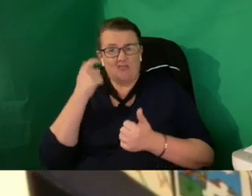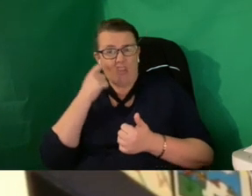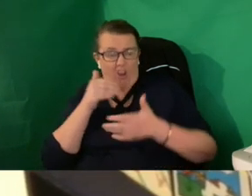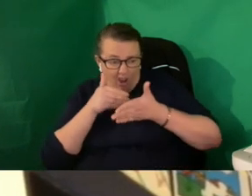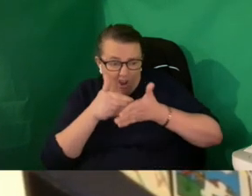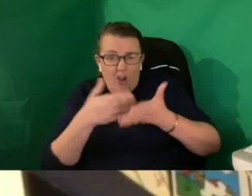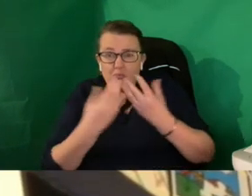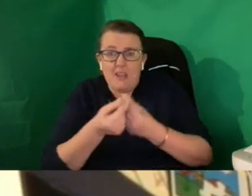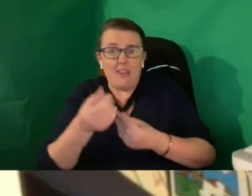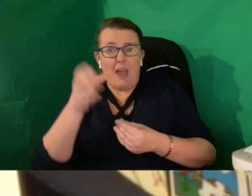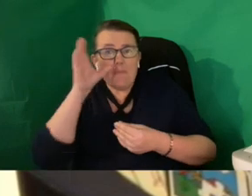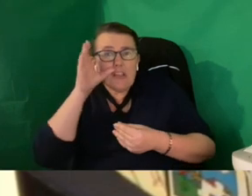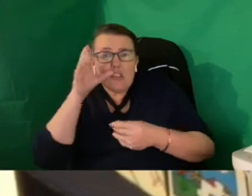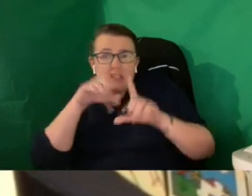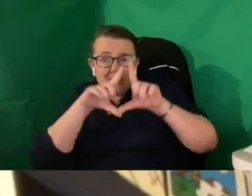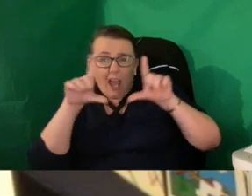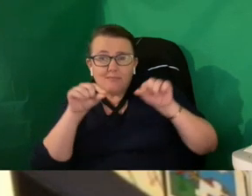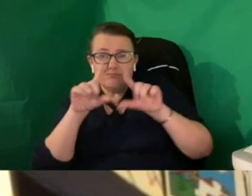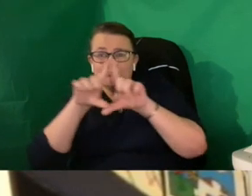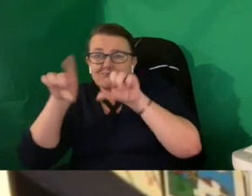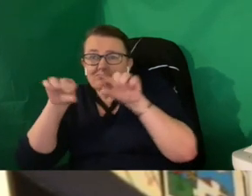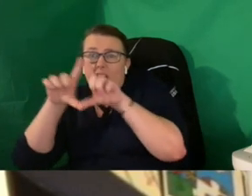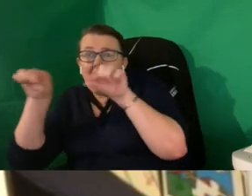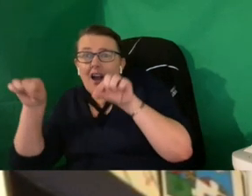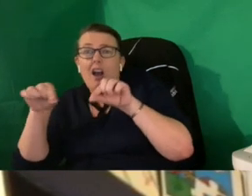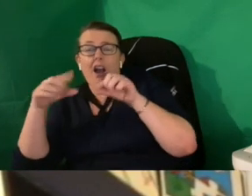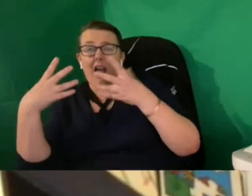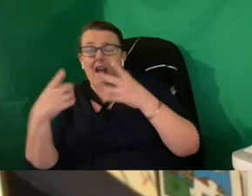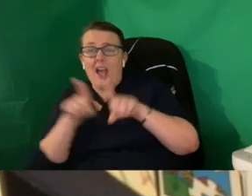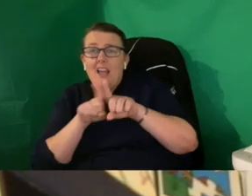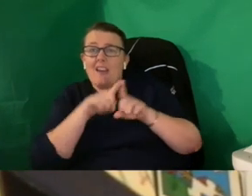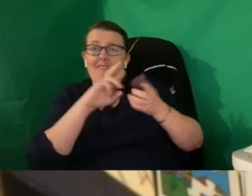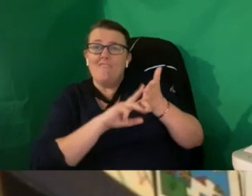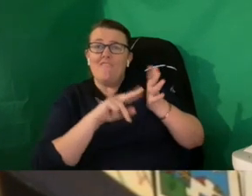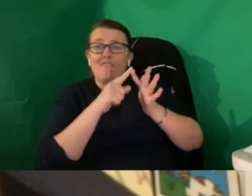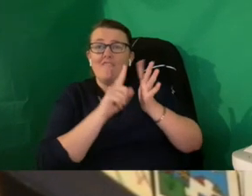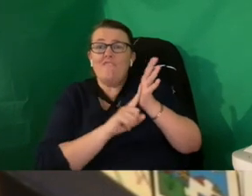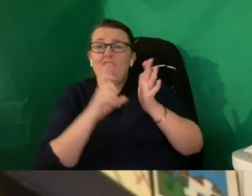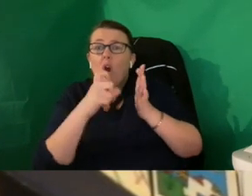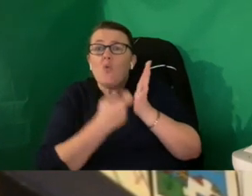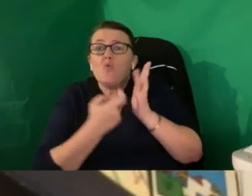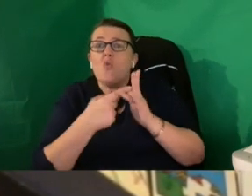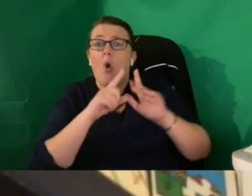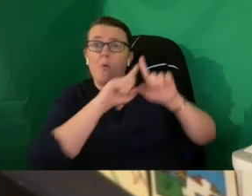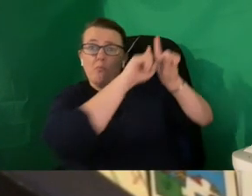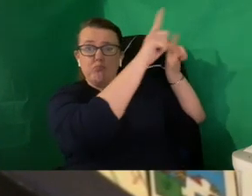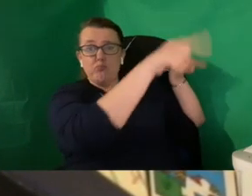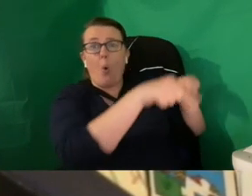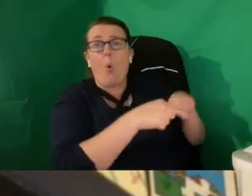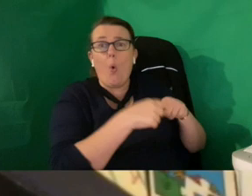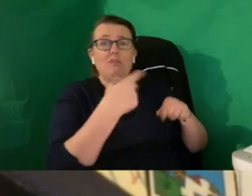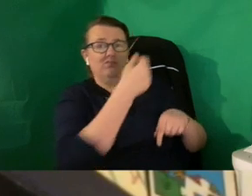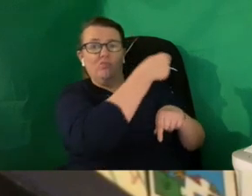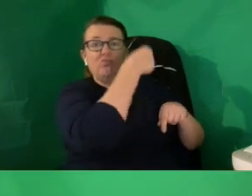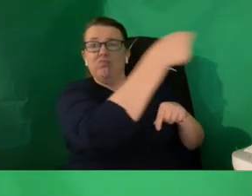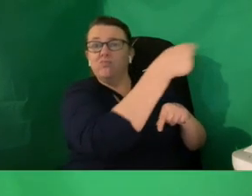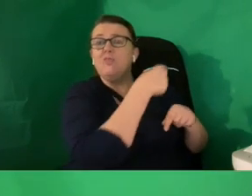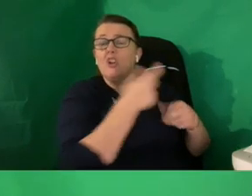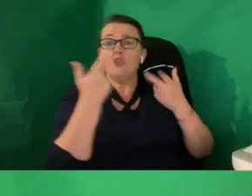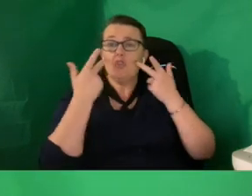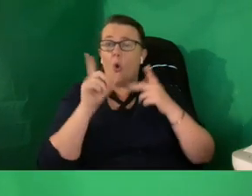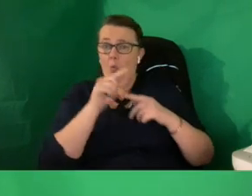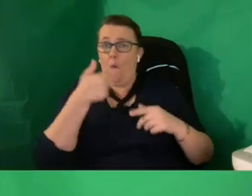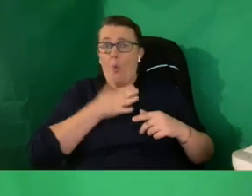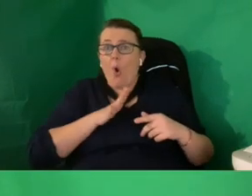taken 1,000,001 photos of things in our community, things in our home, and you know, she used PECs like a star